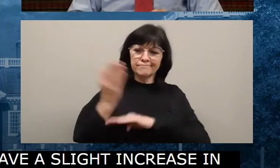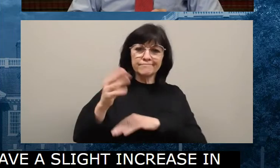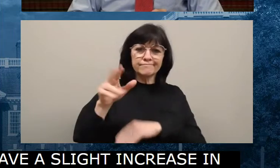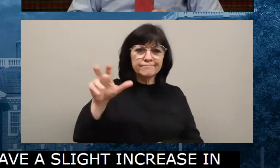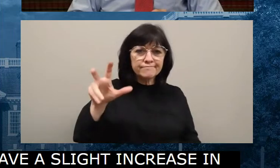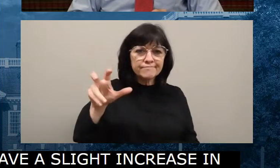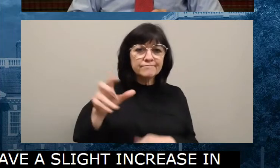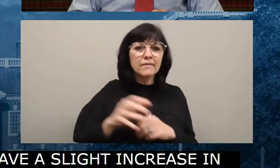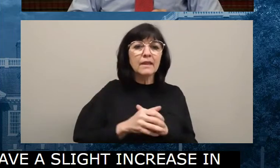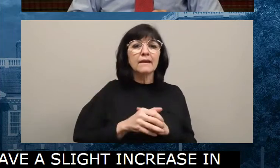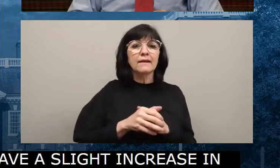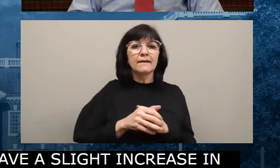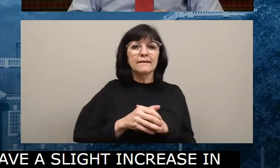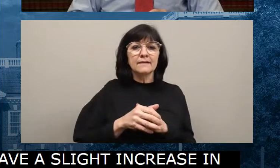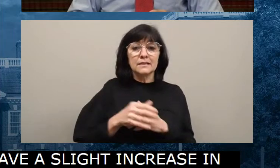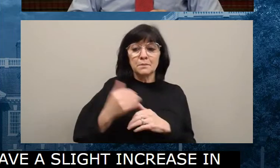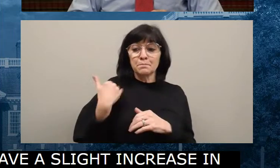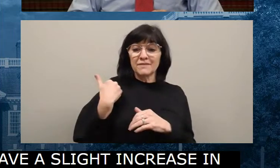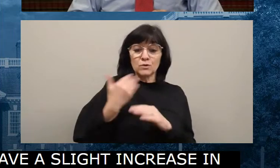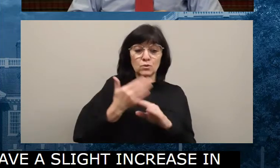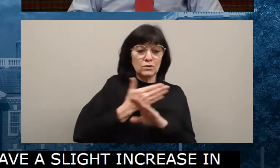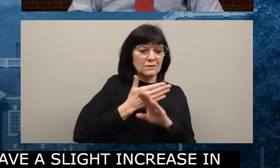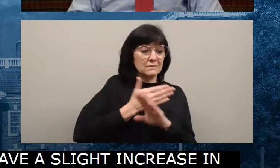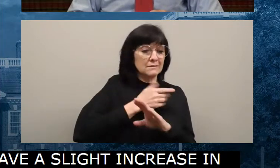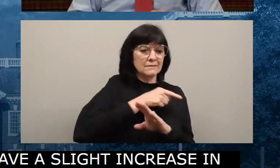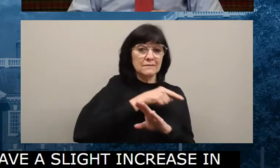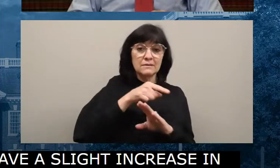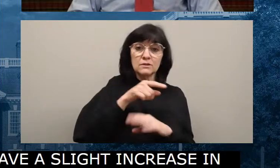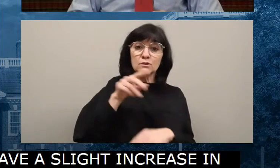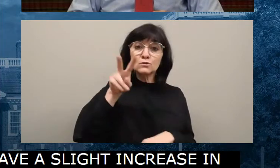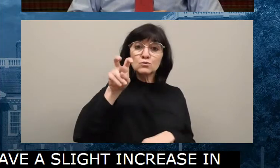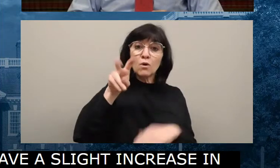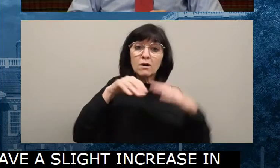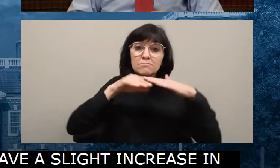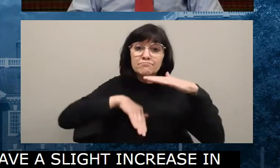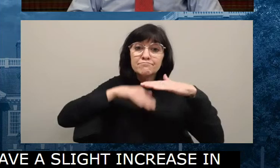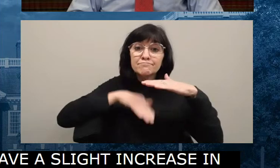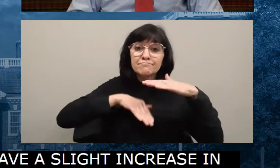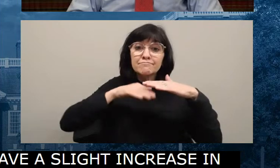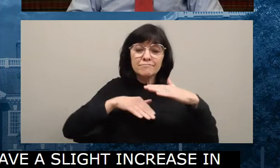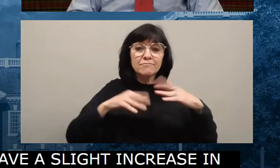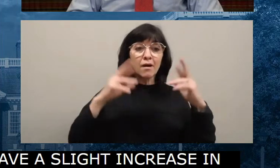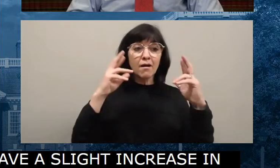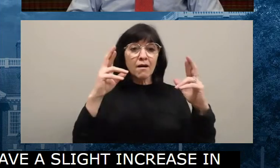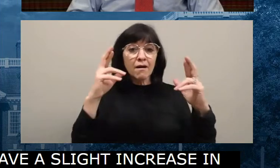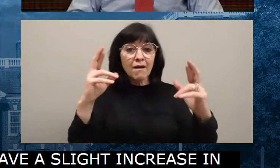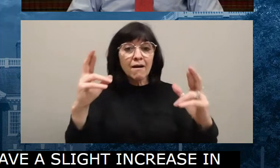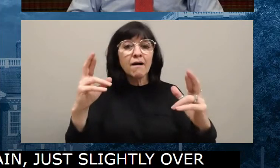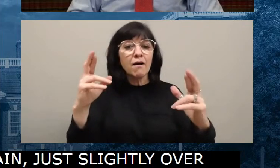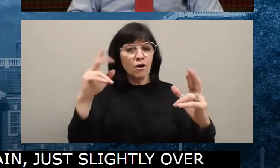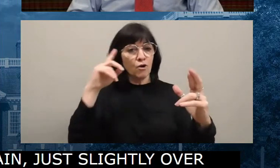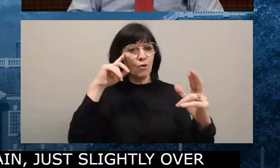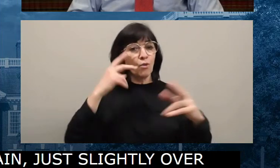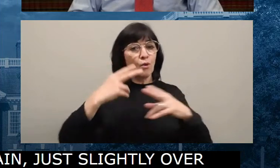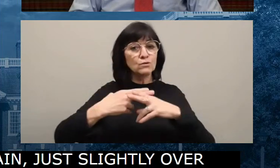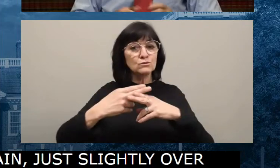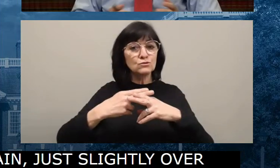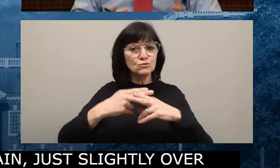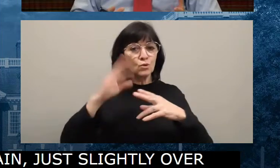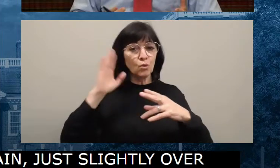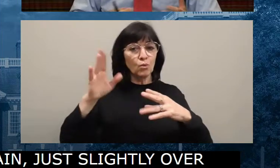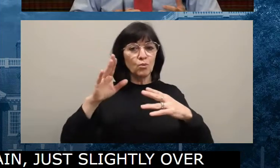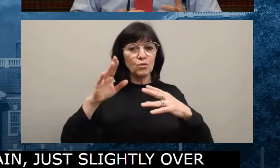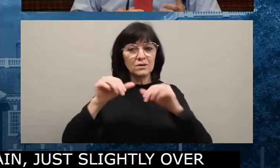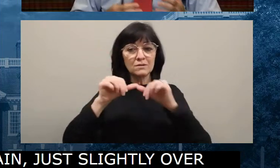200, and we're on our way to really greener pastures, hopefully below 100. We continue